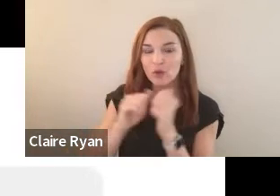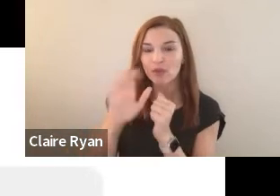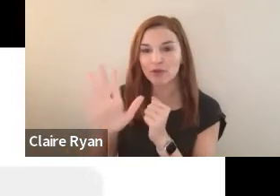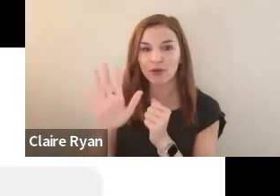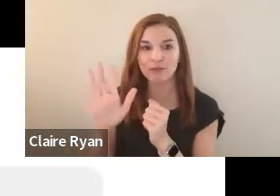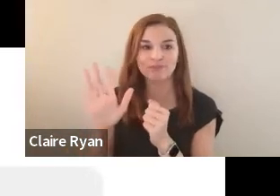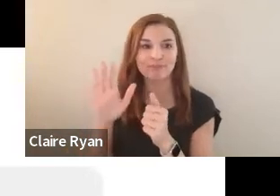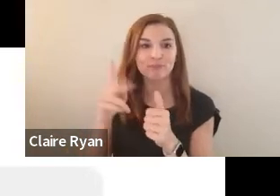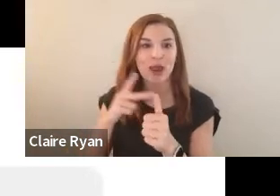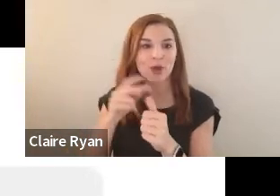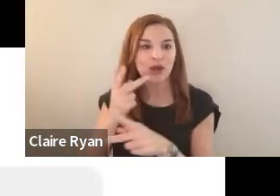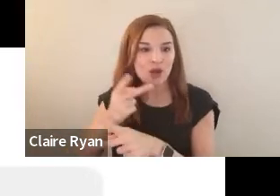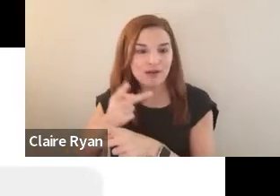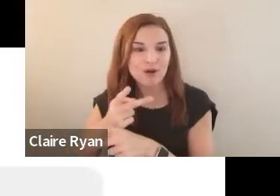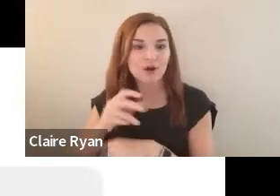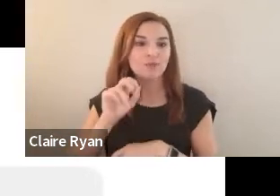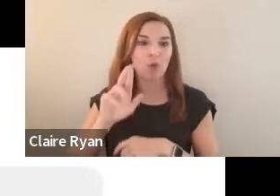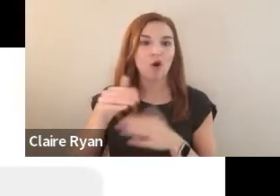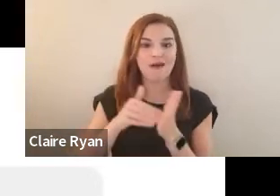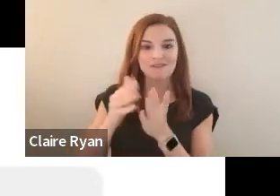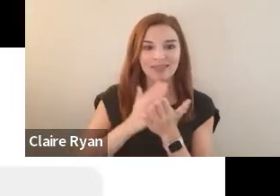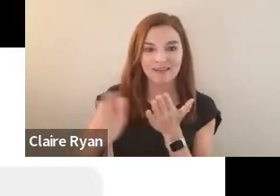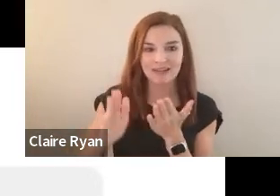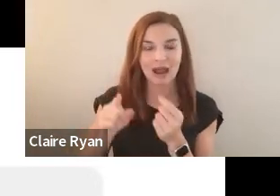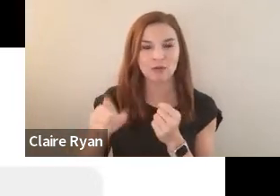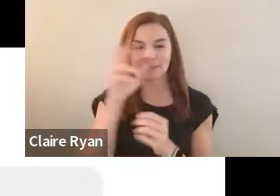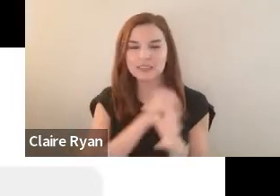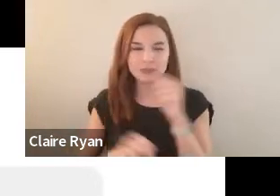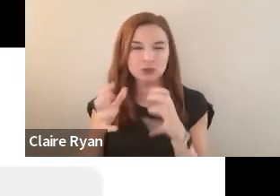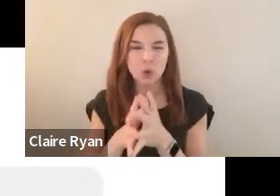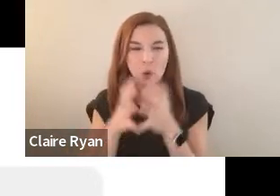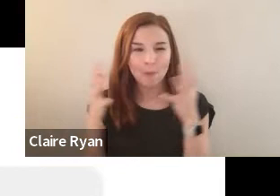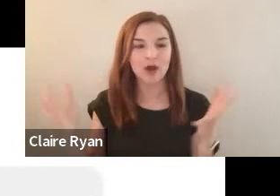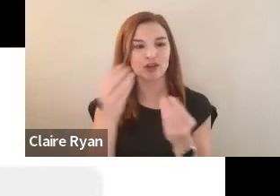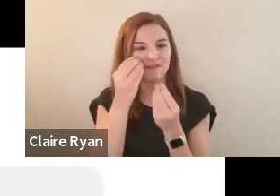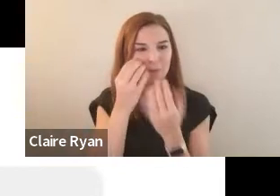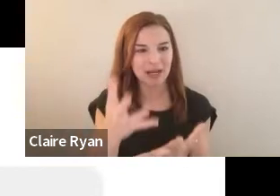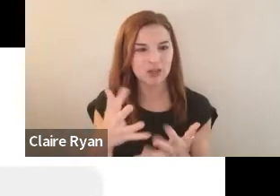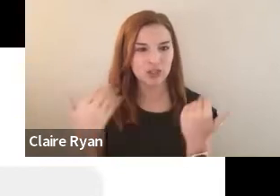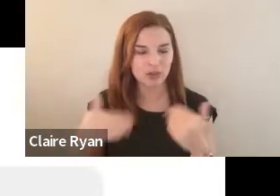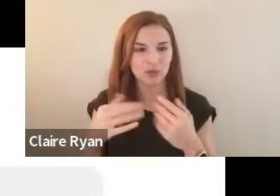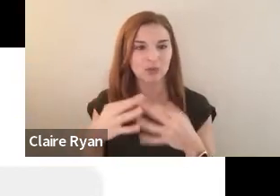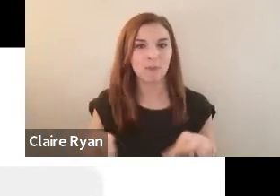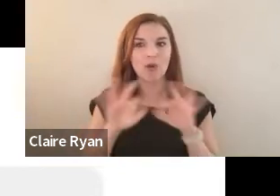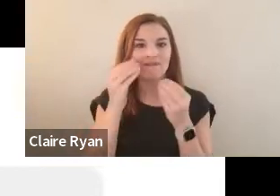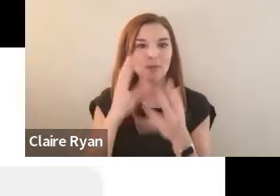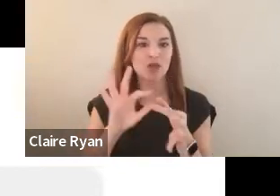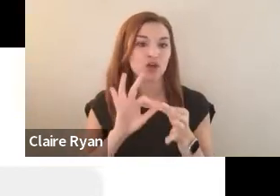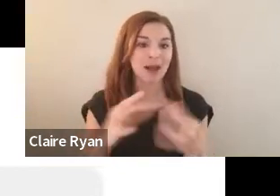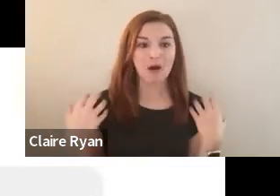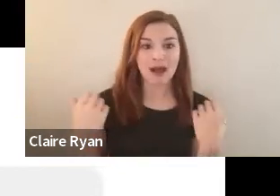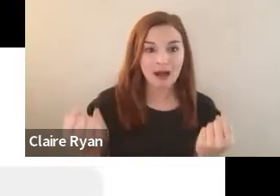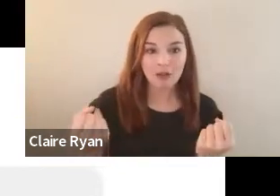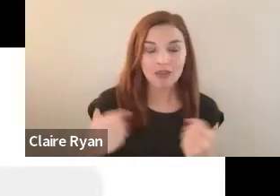their environment was not fully accessible and maybe with their primary caregiver, they felt left out and they missed so much information